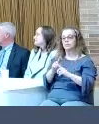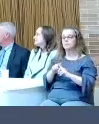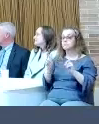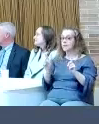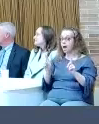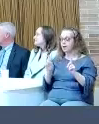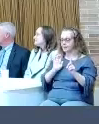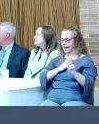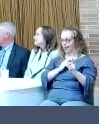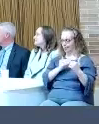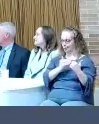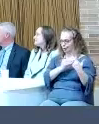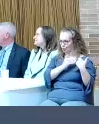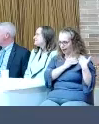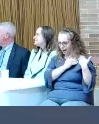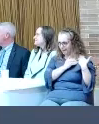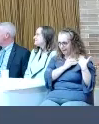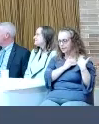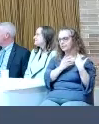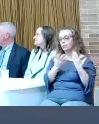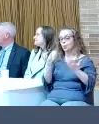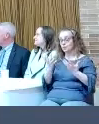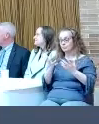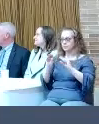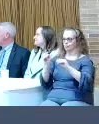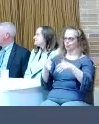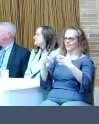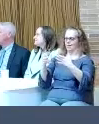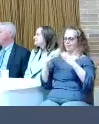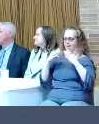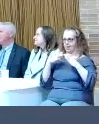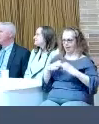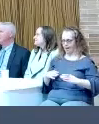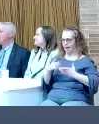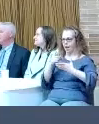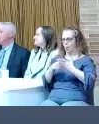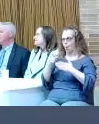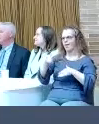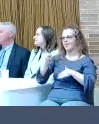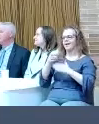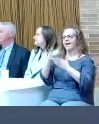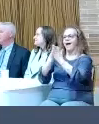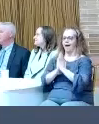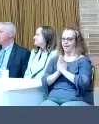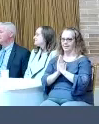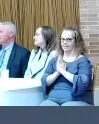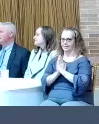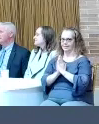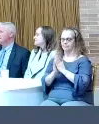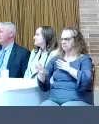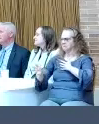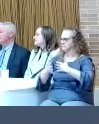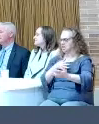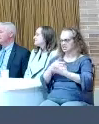job as Realtors is to provide our clients what they ask for no matter